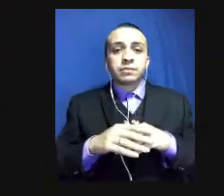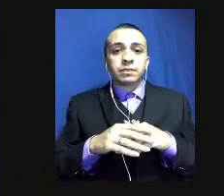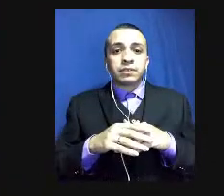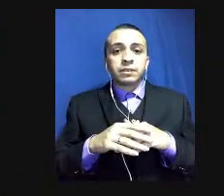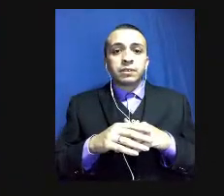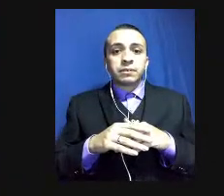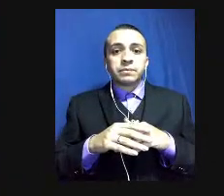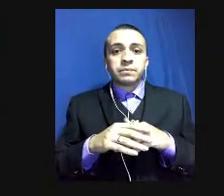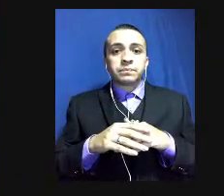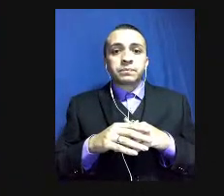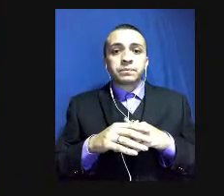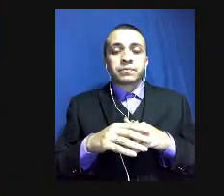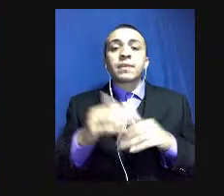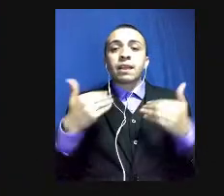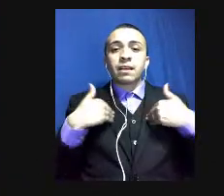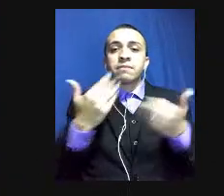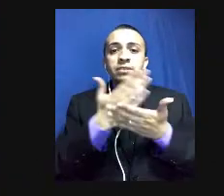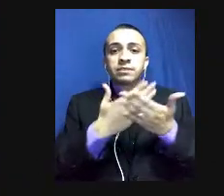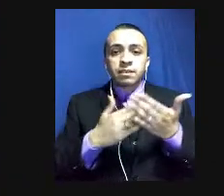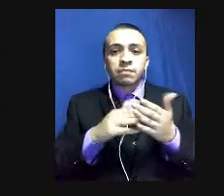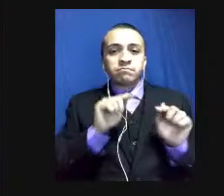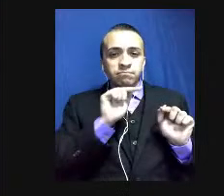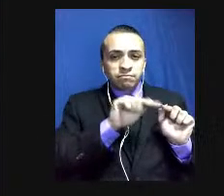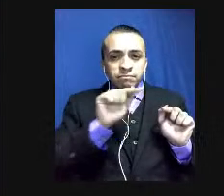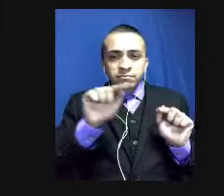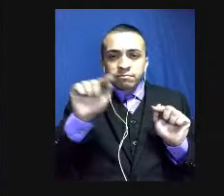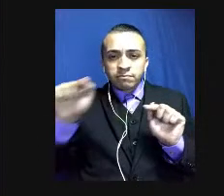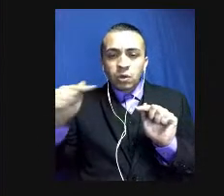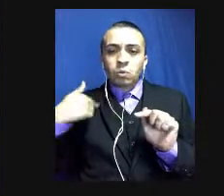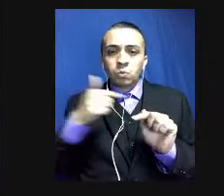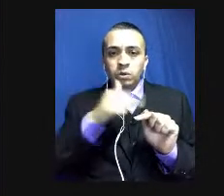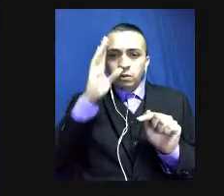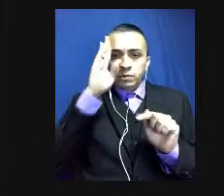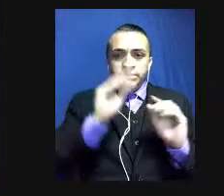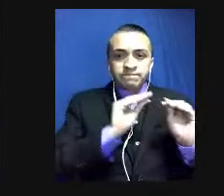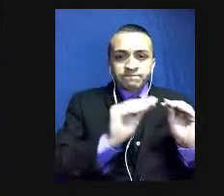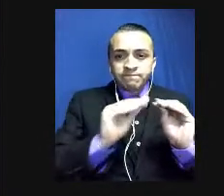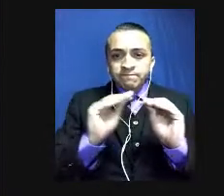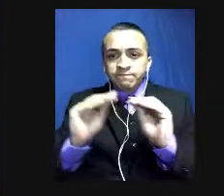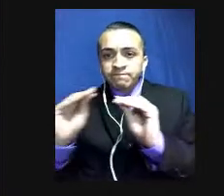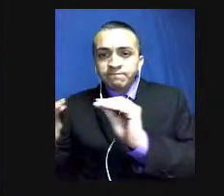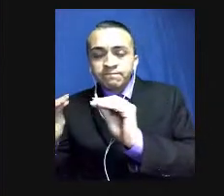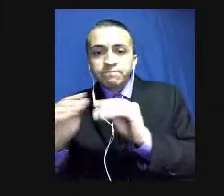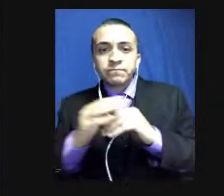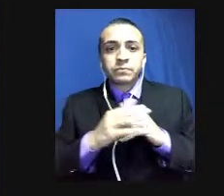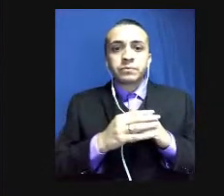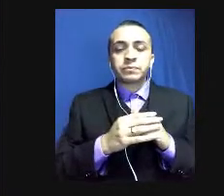The little patches, it picks it up, and it follows the little fingers of those fires, like